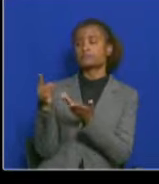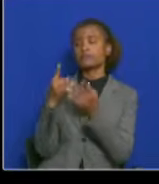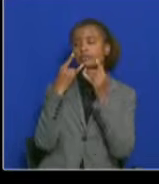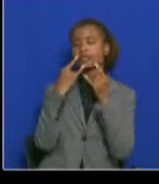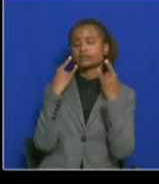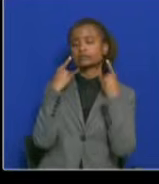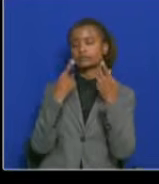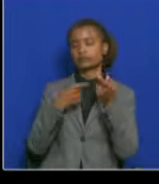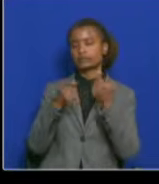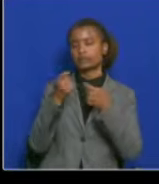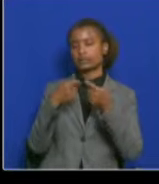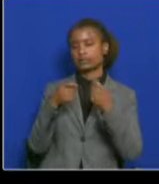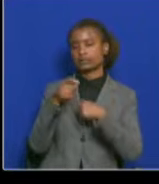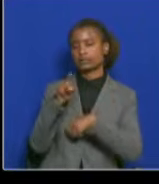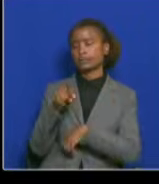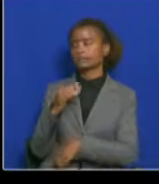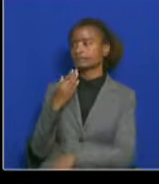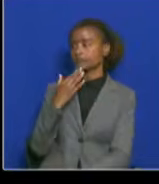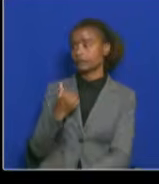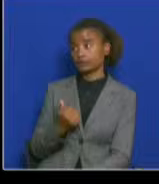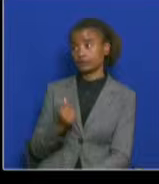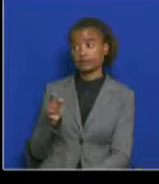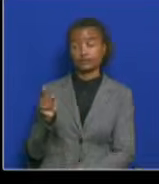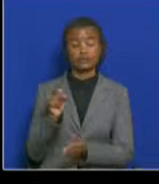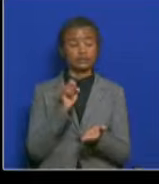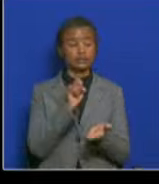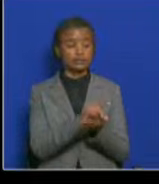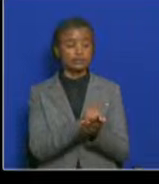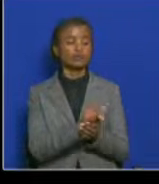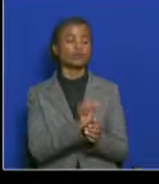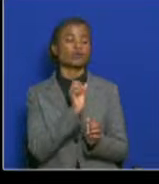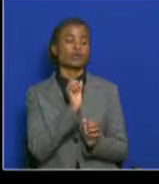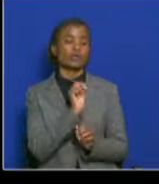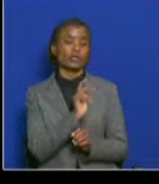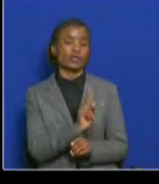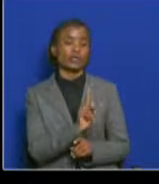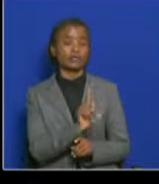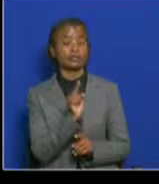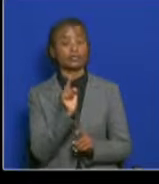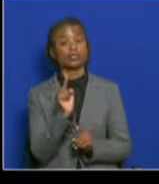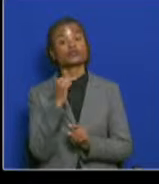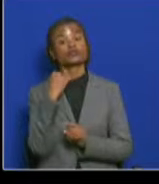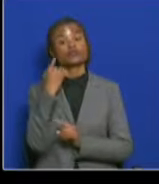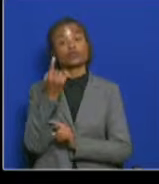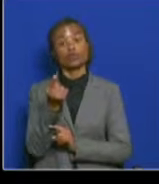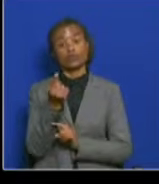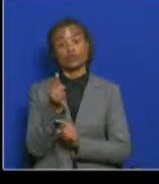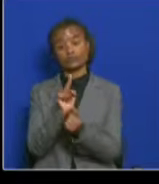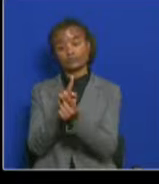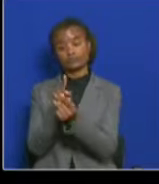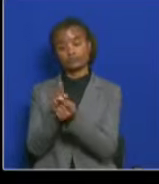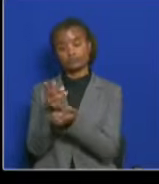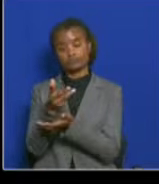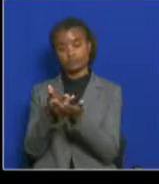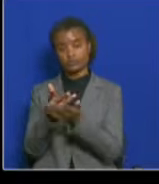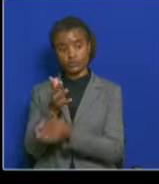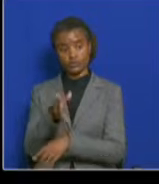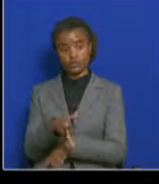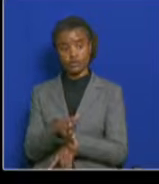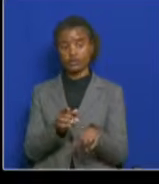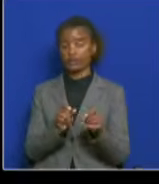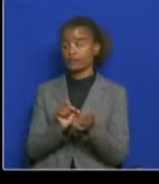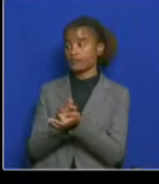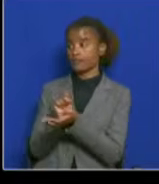General Khan replies, okay, bro, I will speak to them tomorrow. Mr. Sayed replies, perfect, bro. General Khan